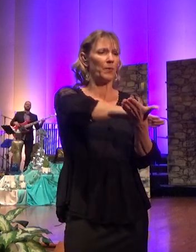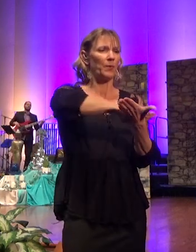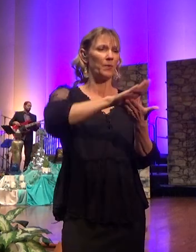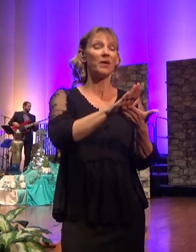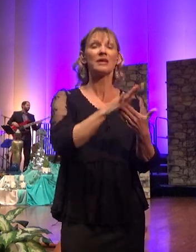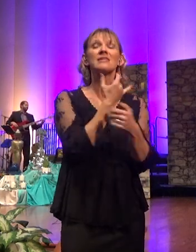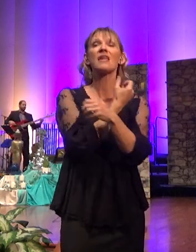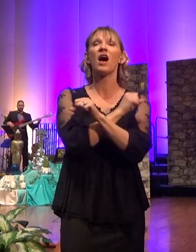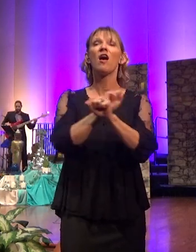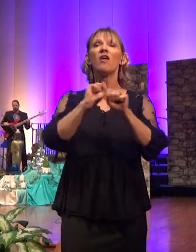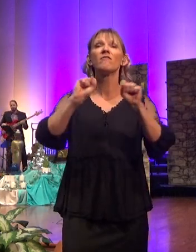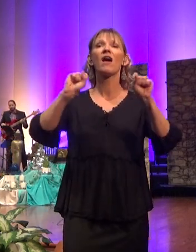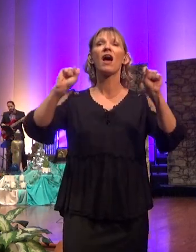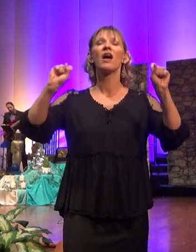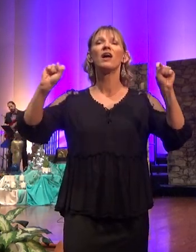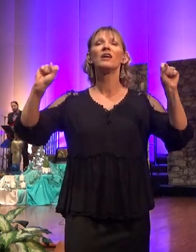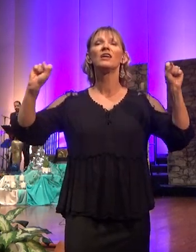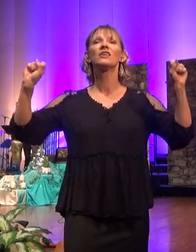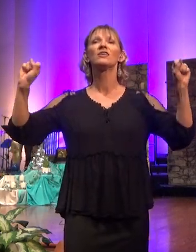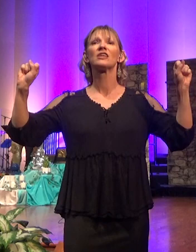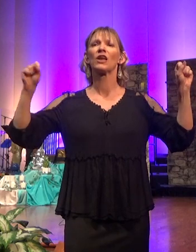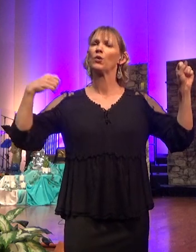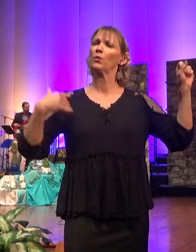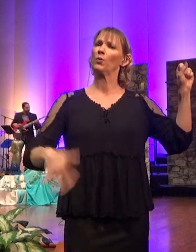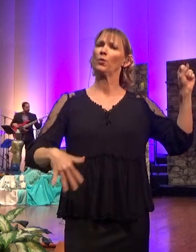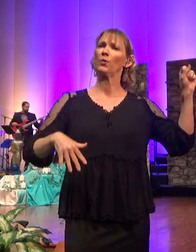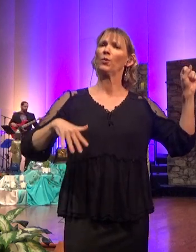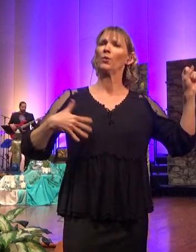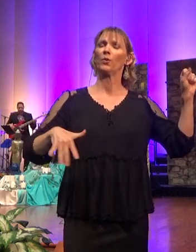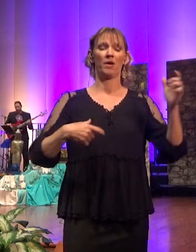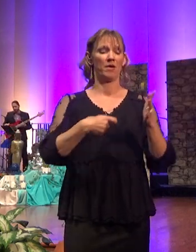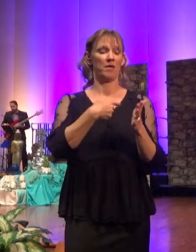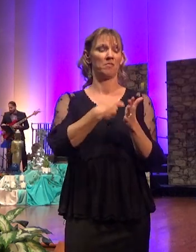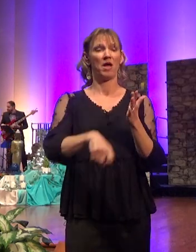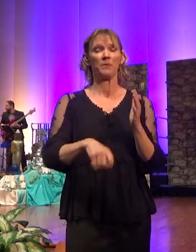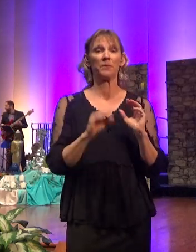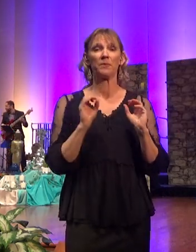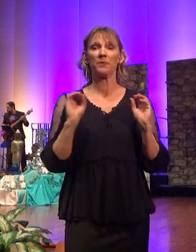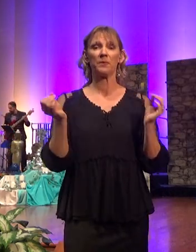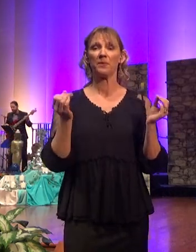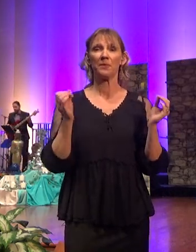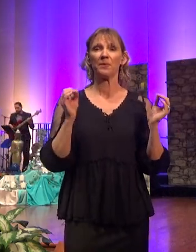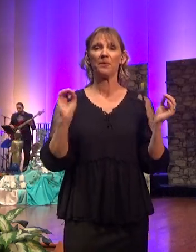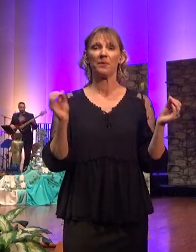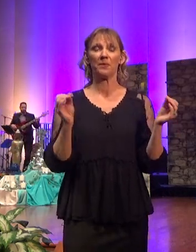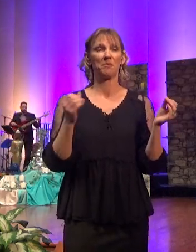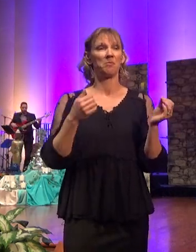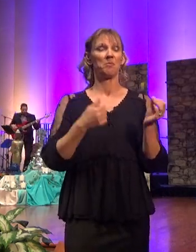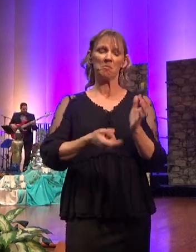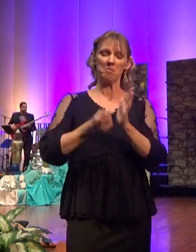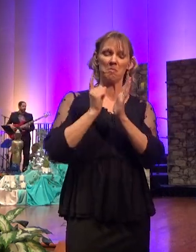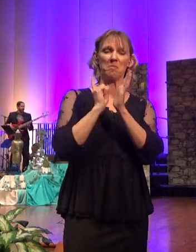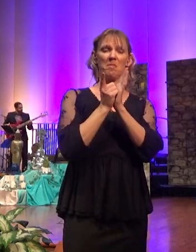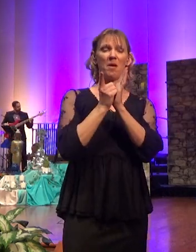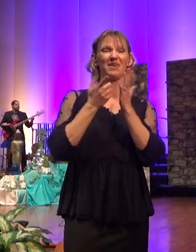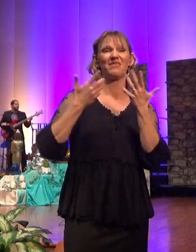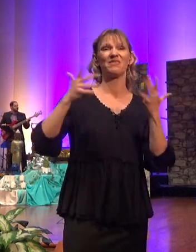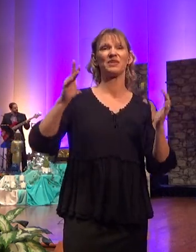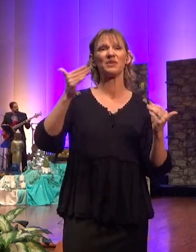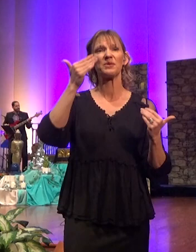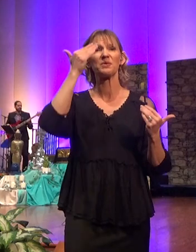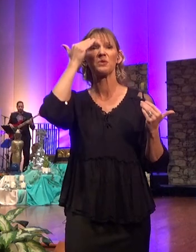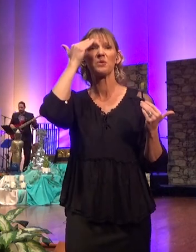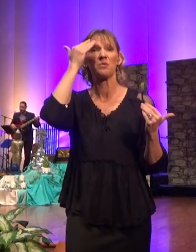Salvation, well, it came with no price. The moment I knew I didn't have to